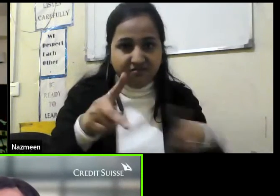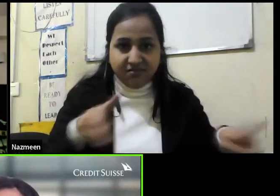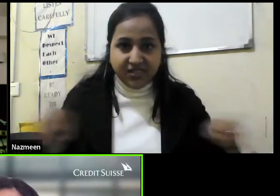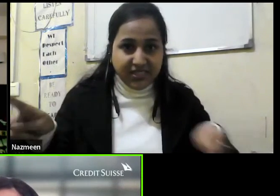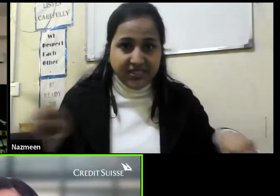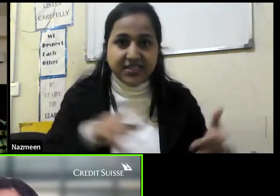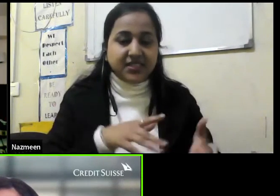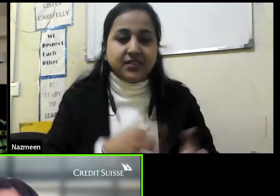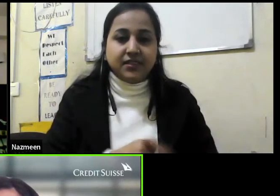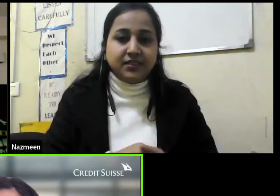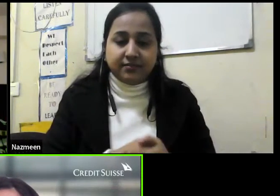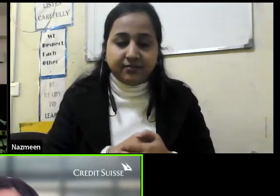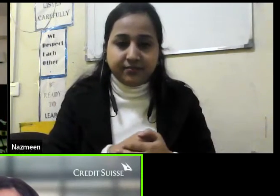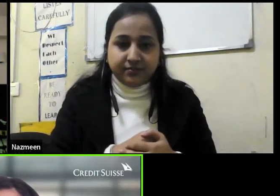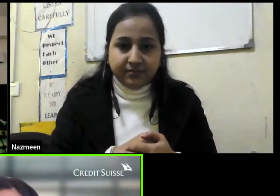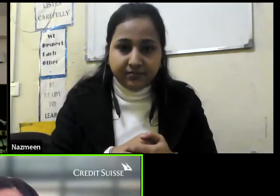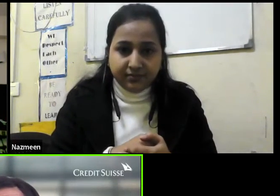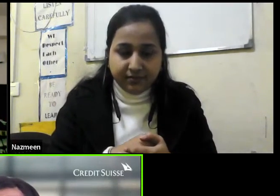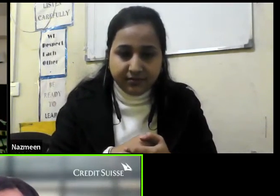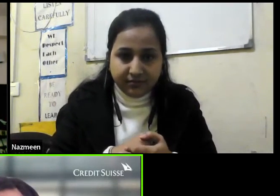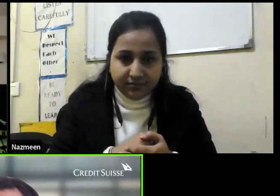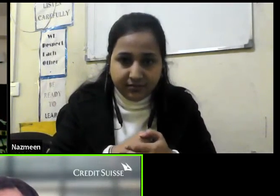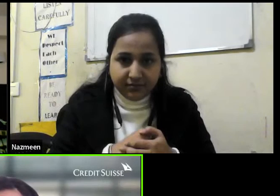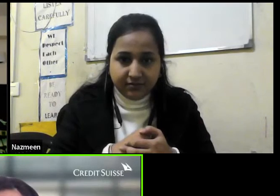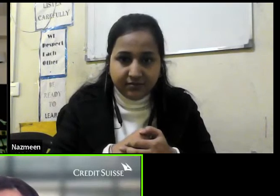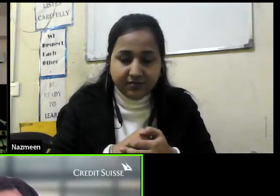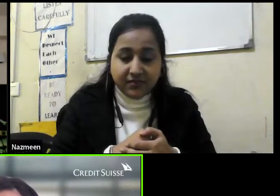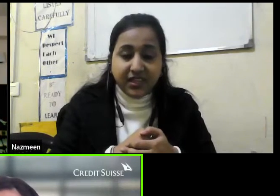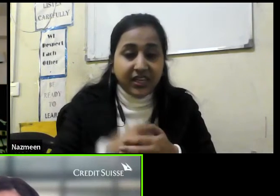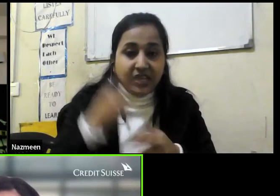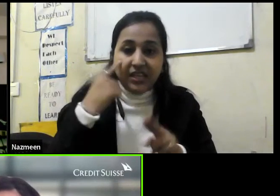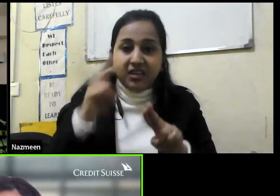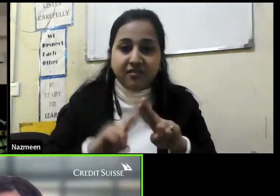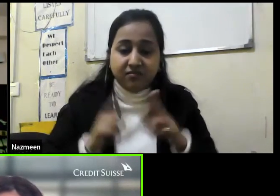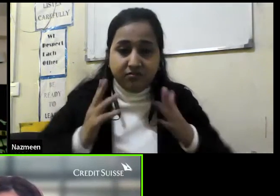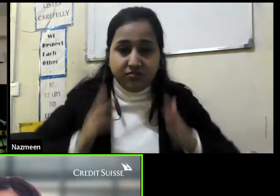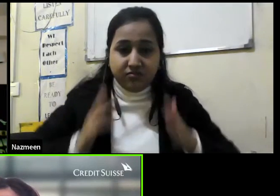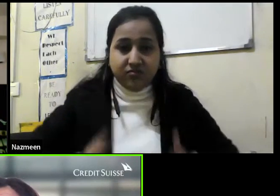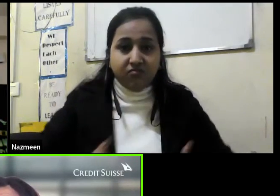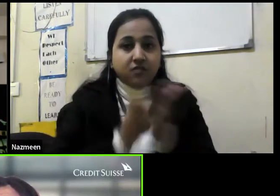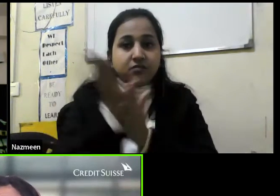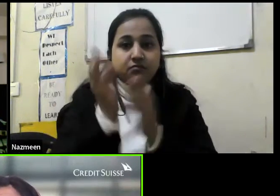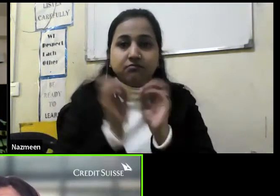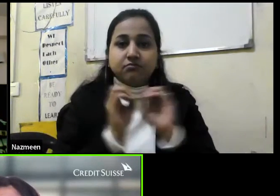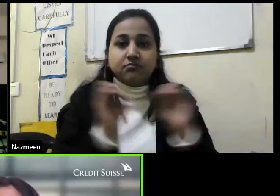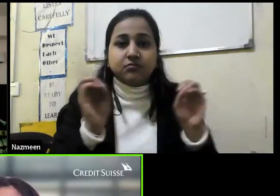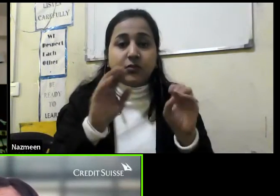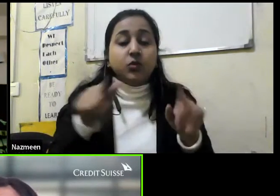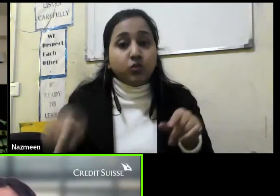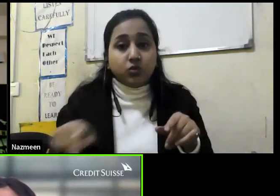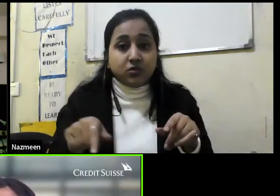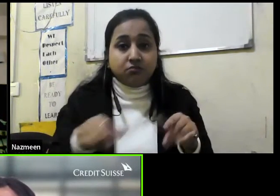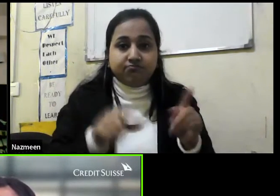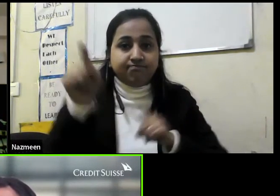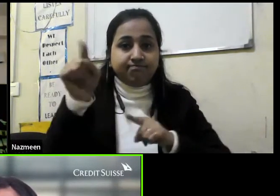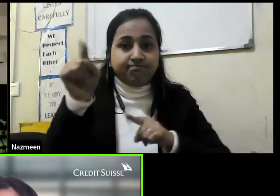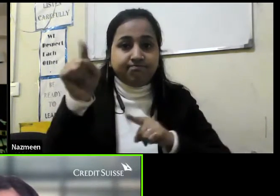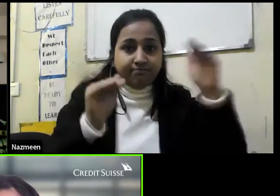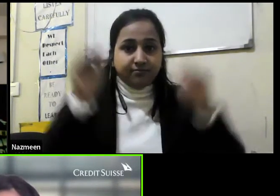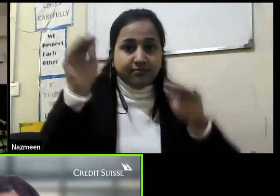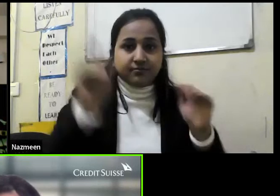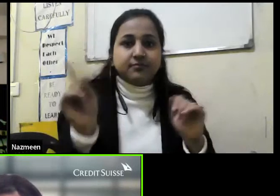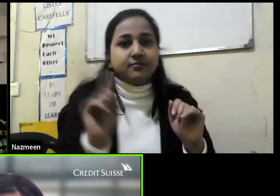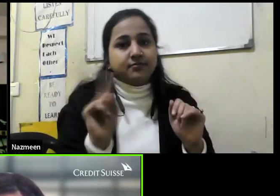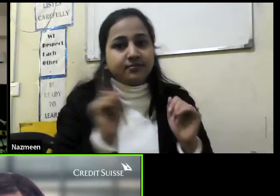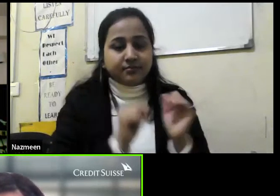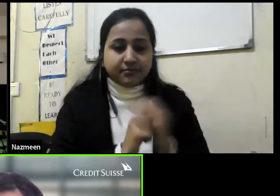those who are unable to access this at the moment. And just in line with